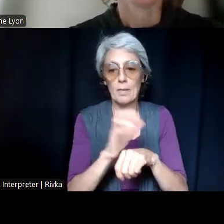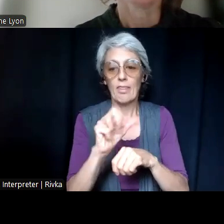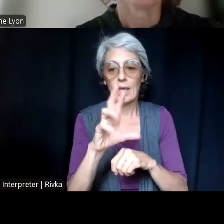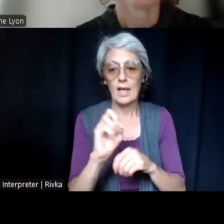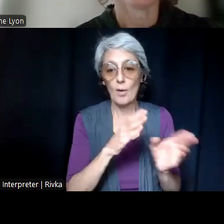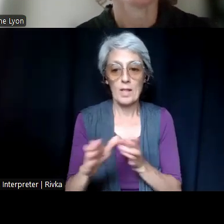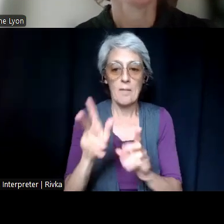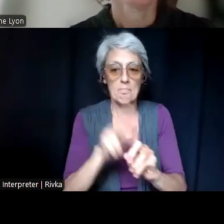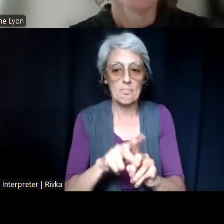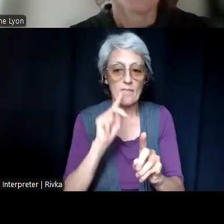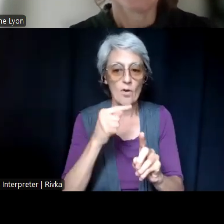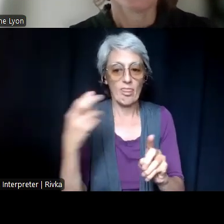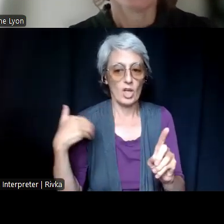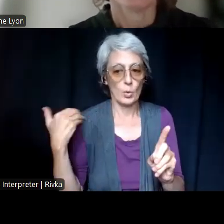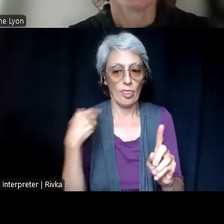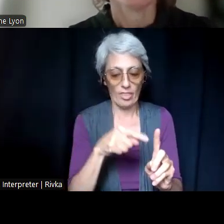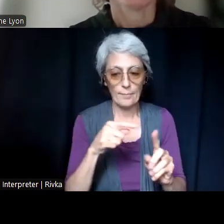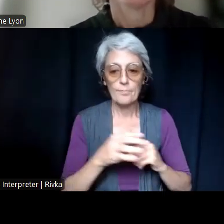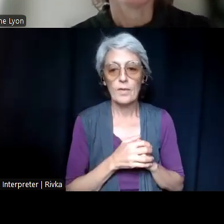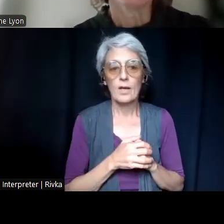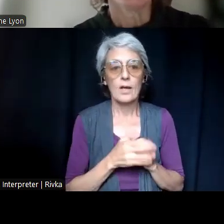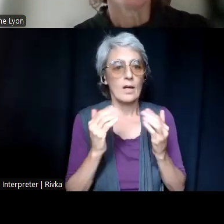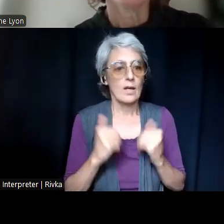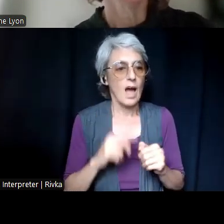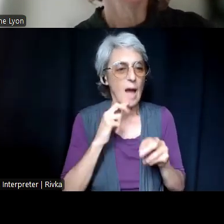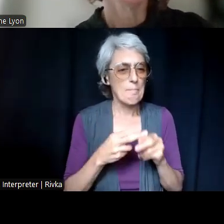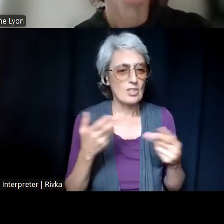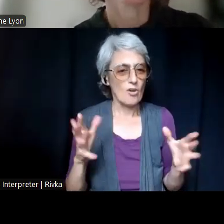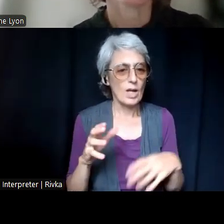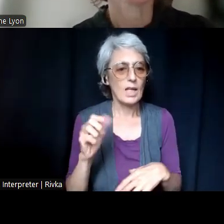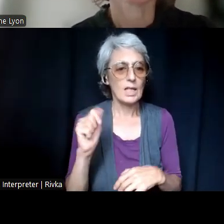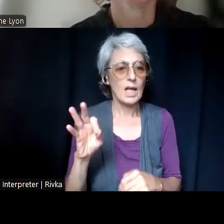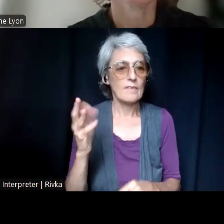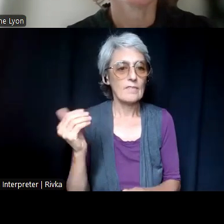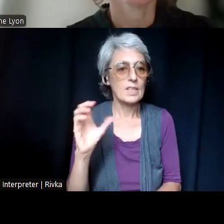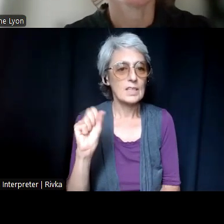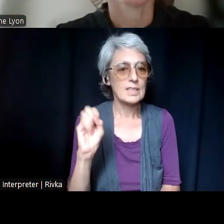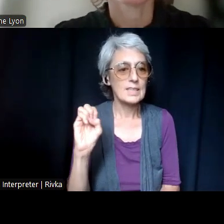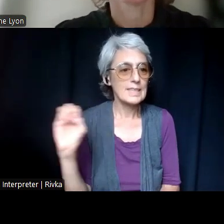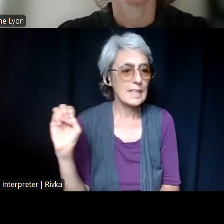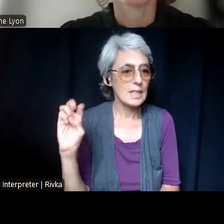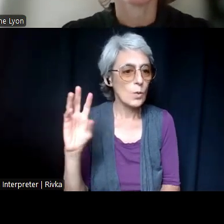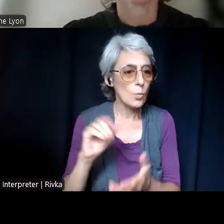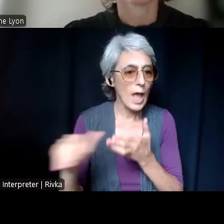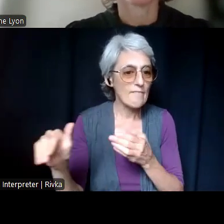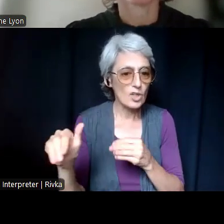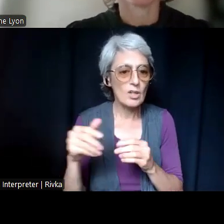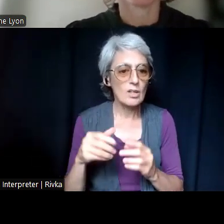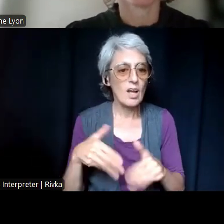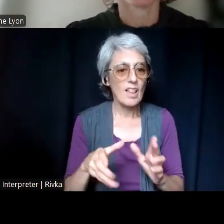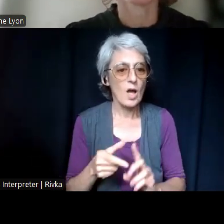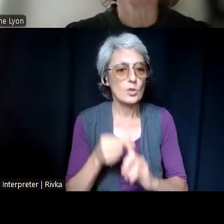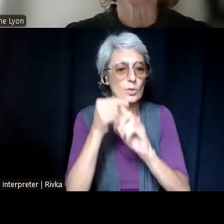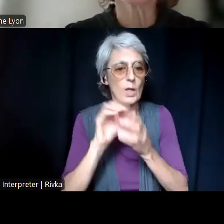youth. And then I mentioned the 1915C waiver that does allow some unique waiver services for a small number